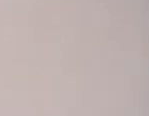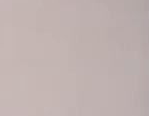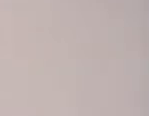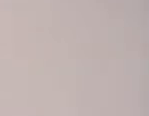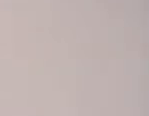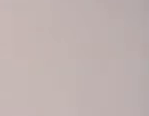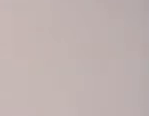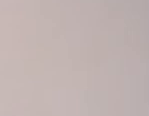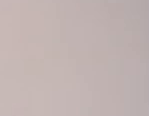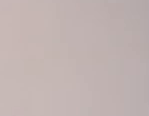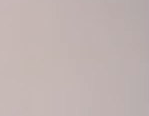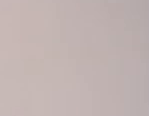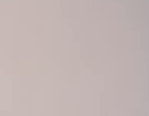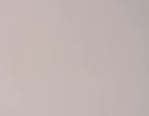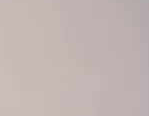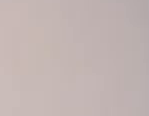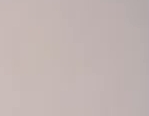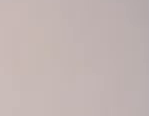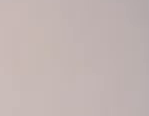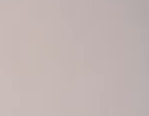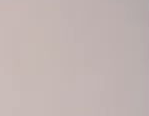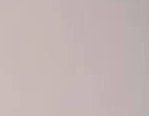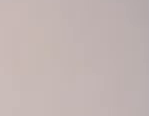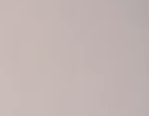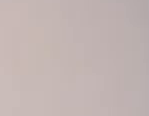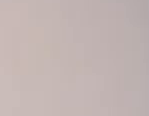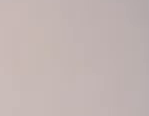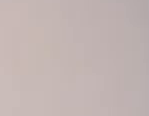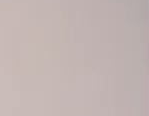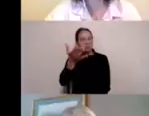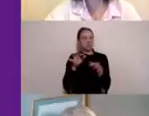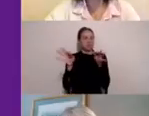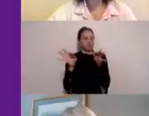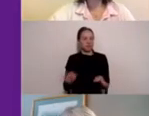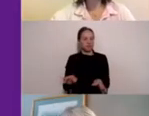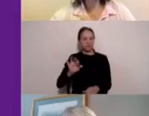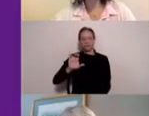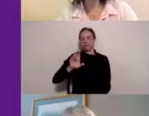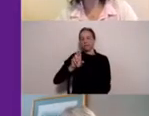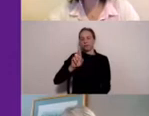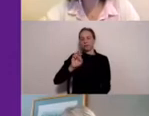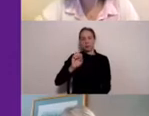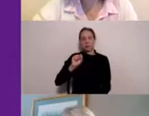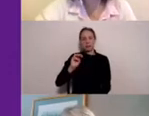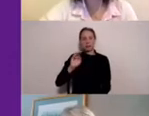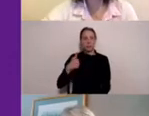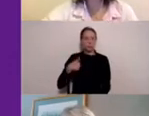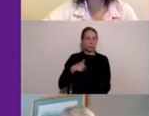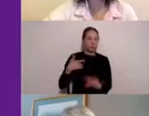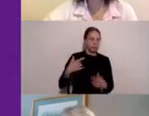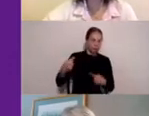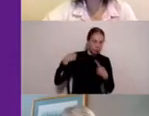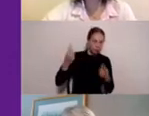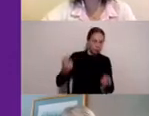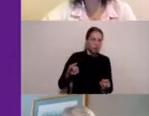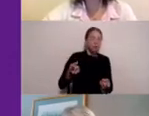So we're going to tell you a little bit about what Cure SMA typically does, and then how we've changed our programs in